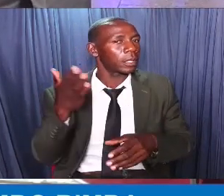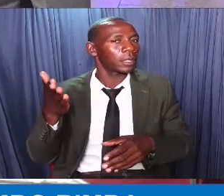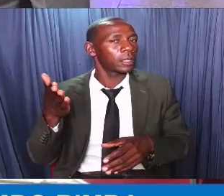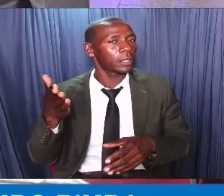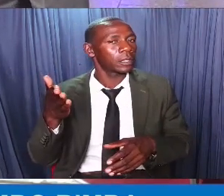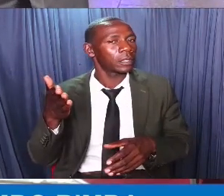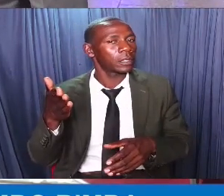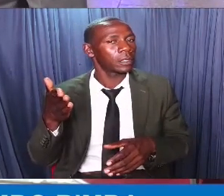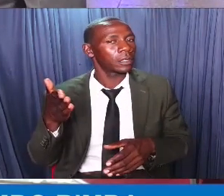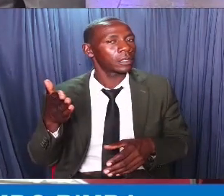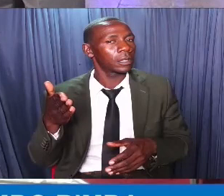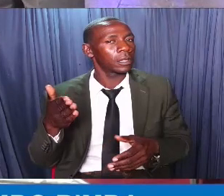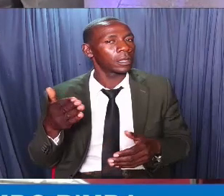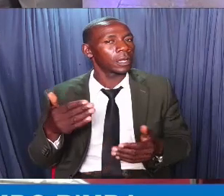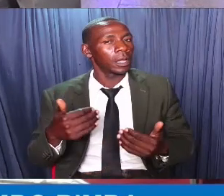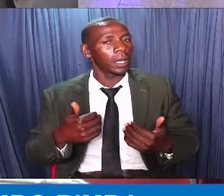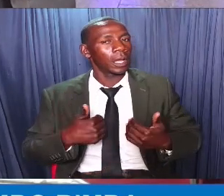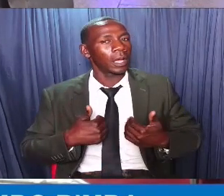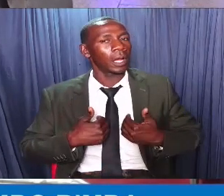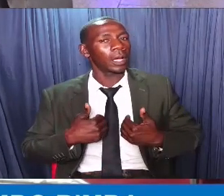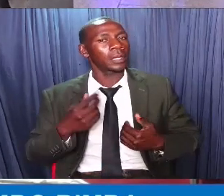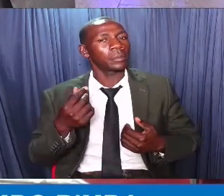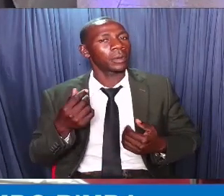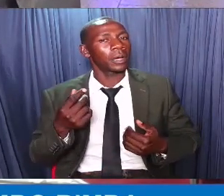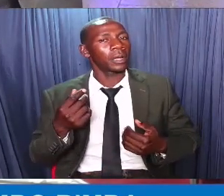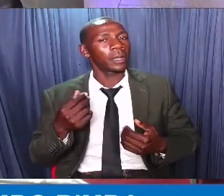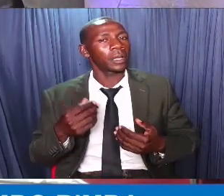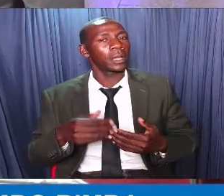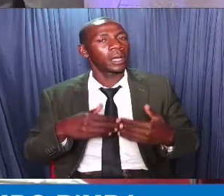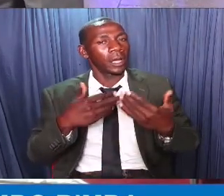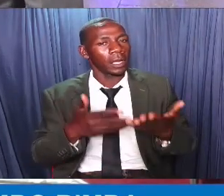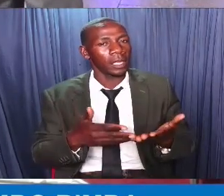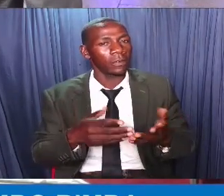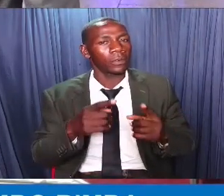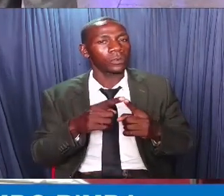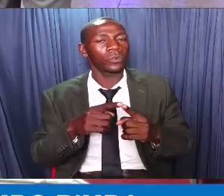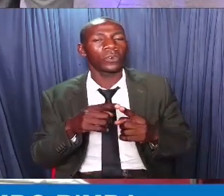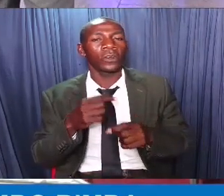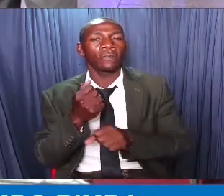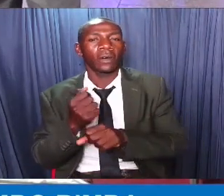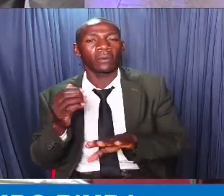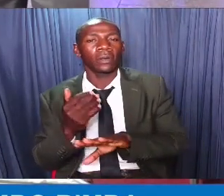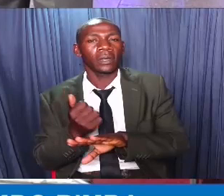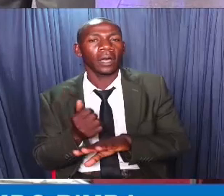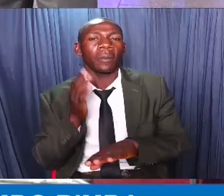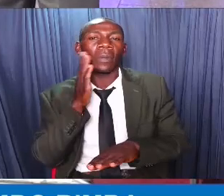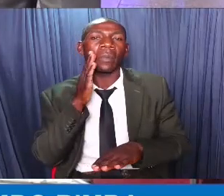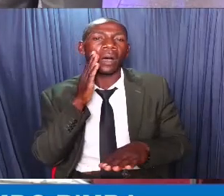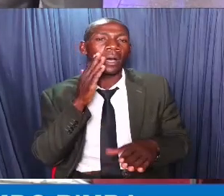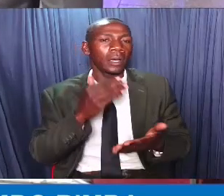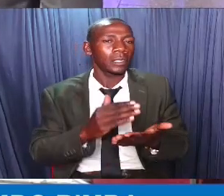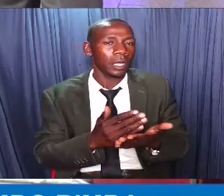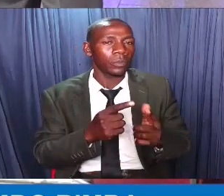I heard. Nikatolea fungu lingine kwa nyumba ya mwanzilishi nikaleta mikononi mwa mtumishi wa Mungu. I gave something little to the man of God for